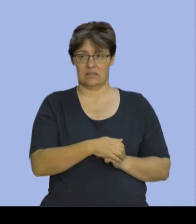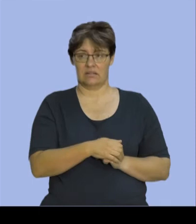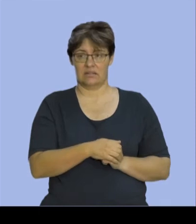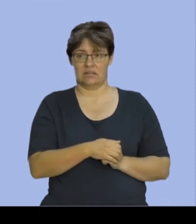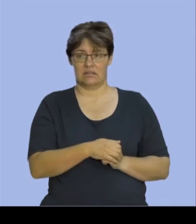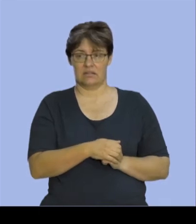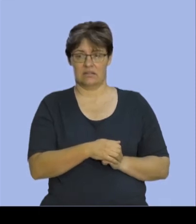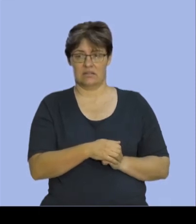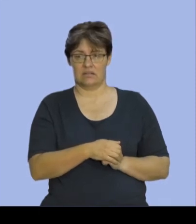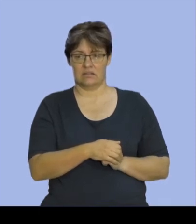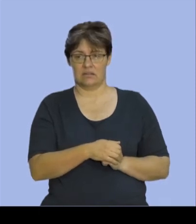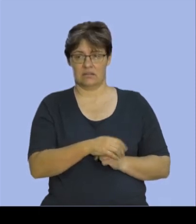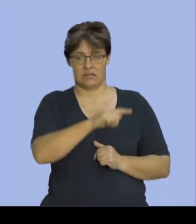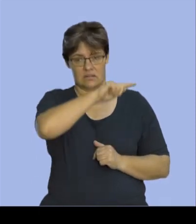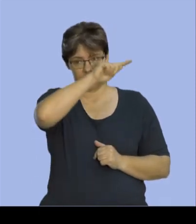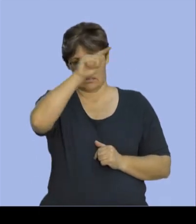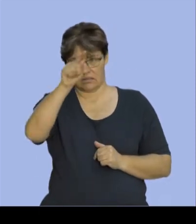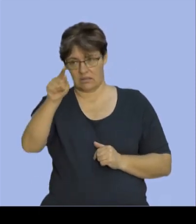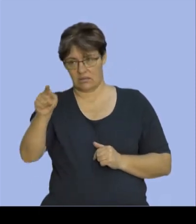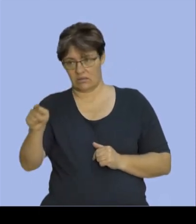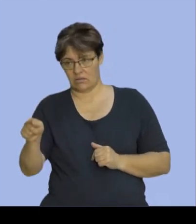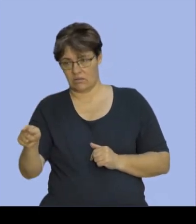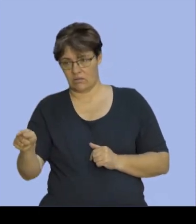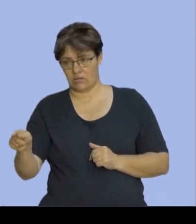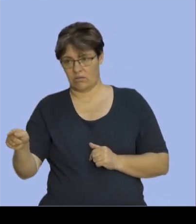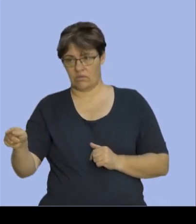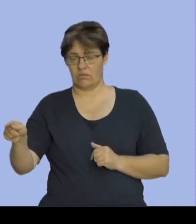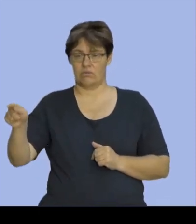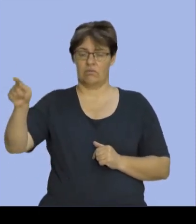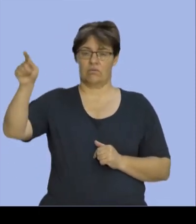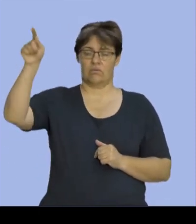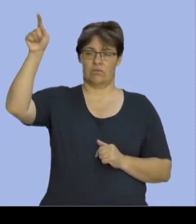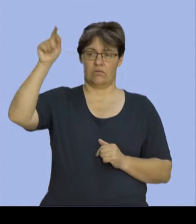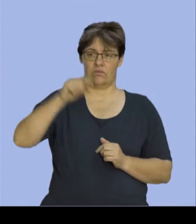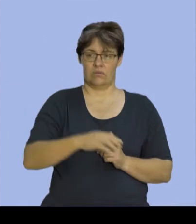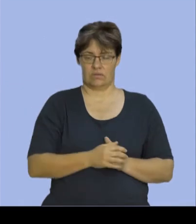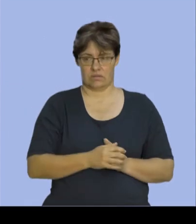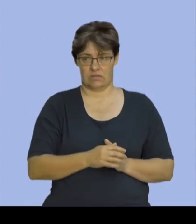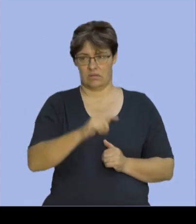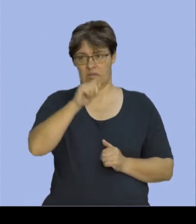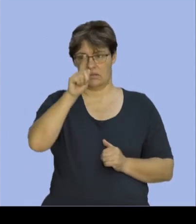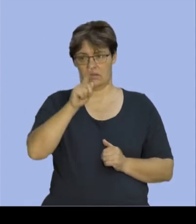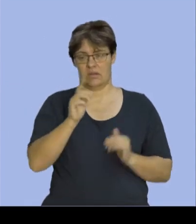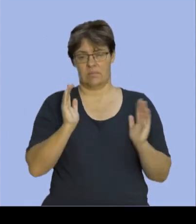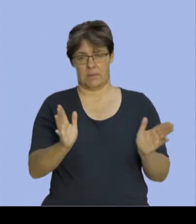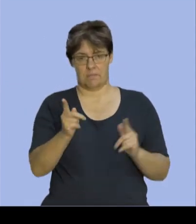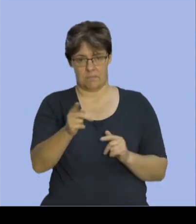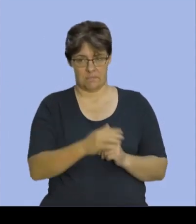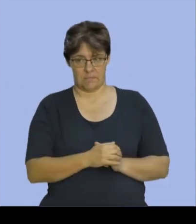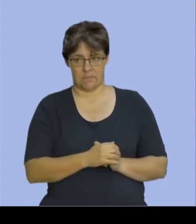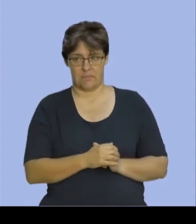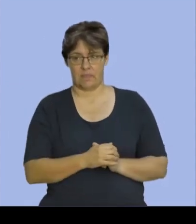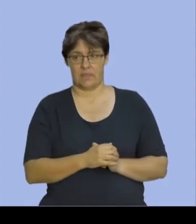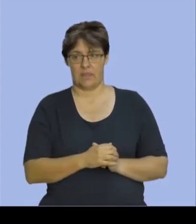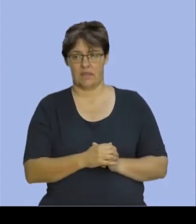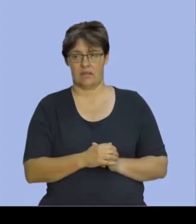point here. It will start from this point here, and it goes to that point, goes to that point, and then it